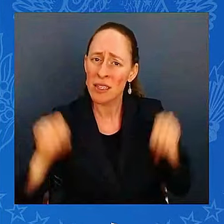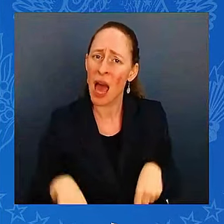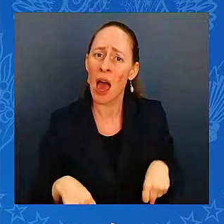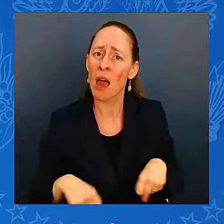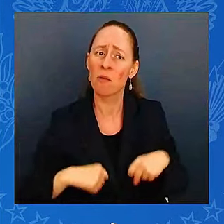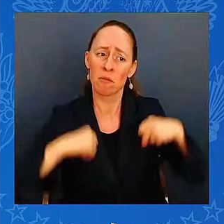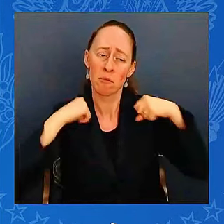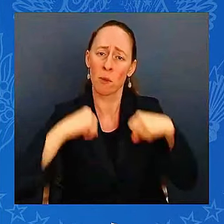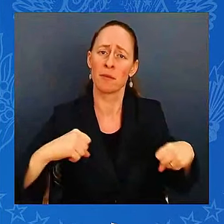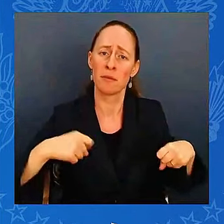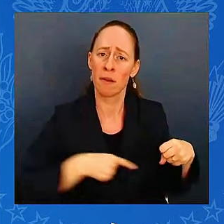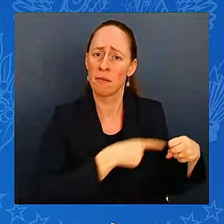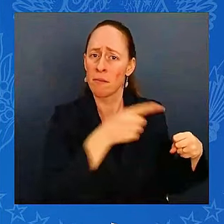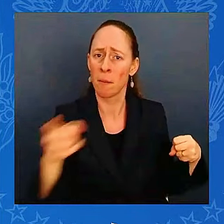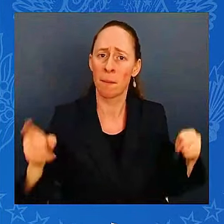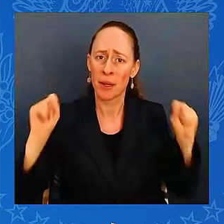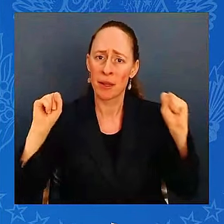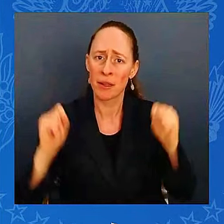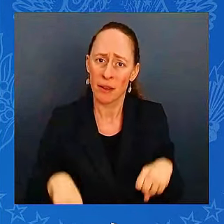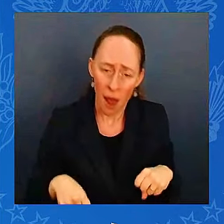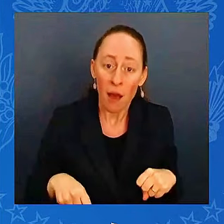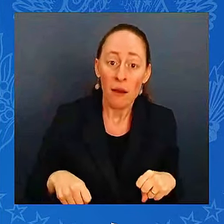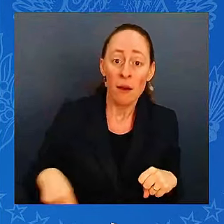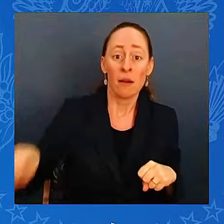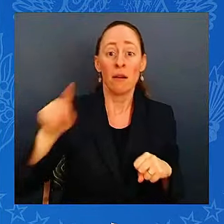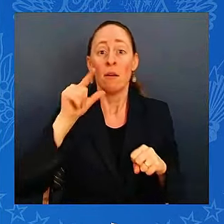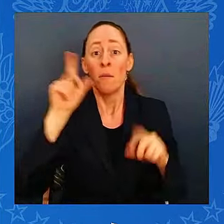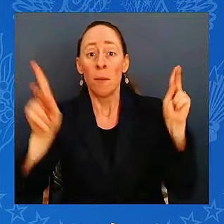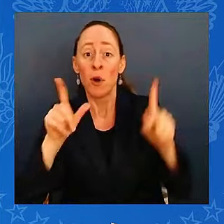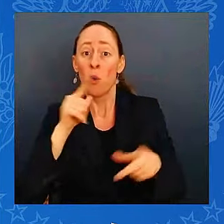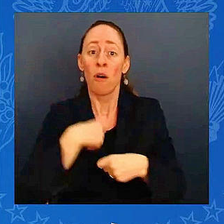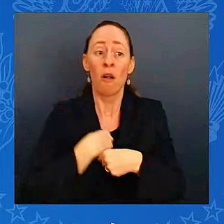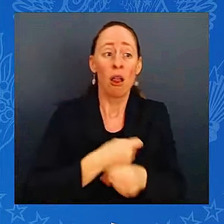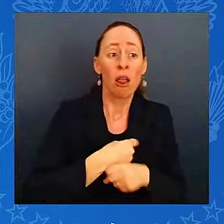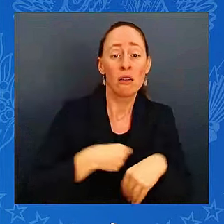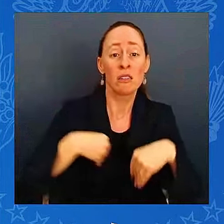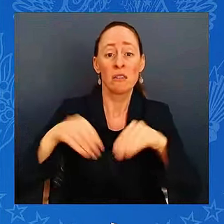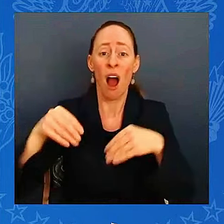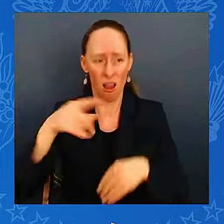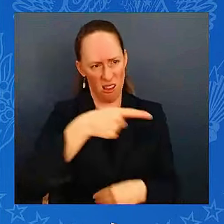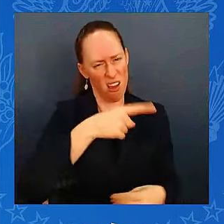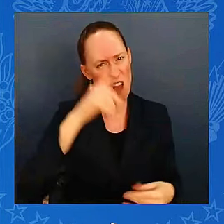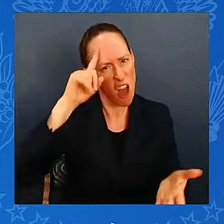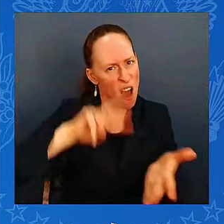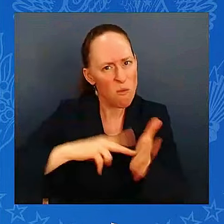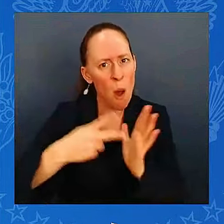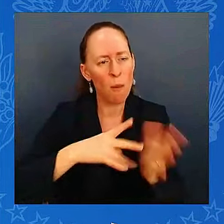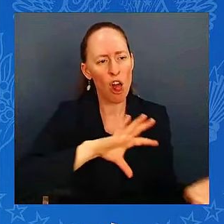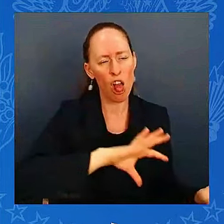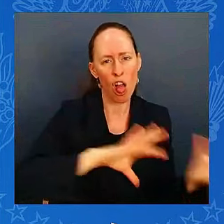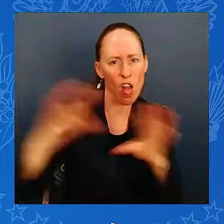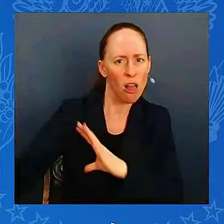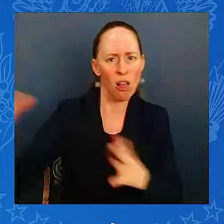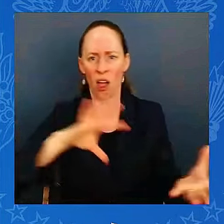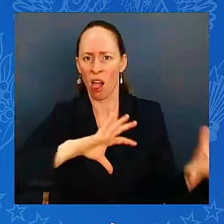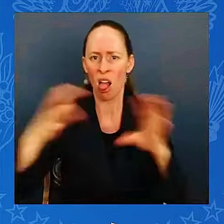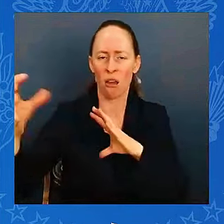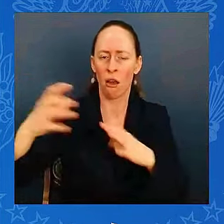and instability that drug traffickers create. We can get our people the care they need and deserve. We can save